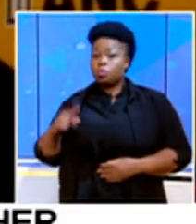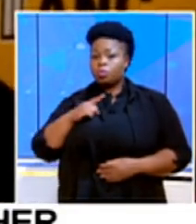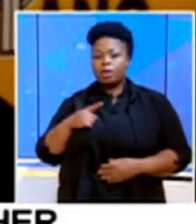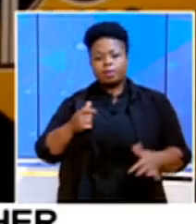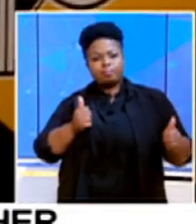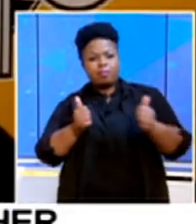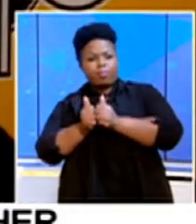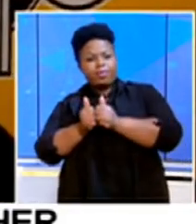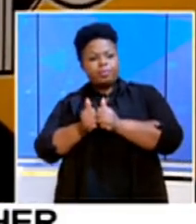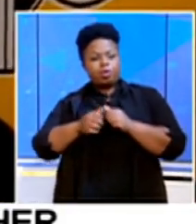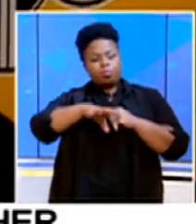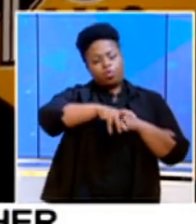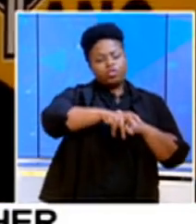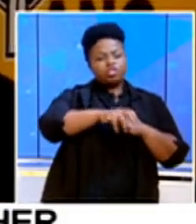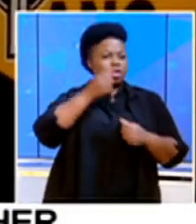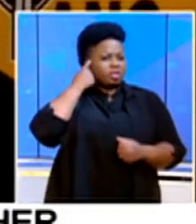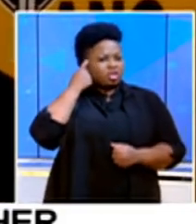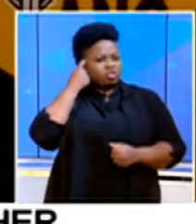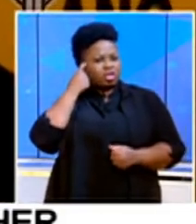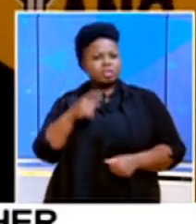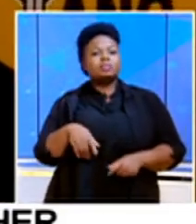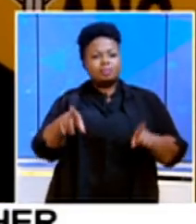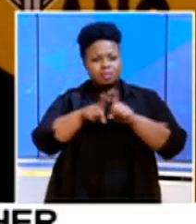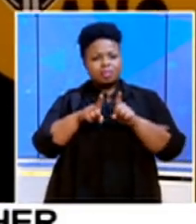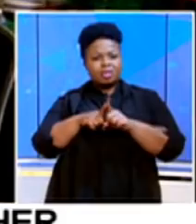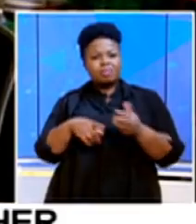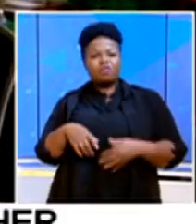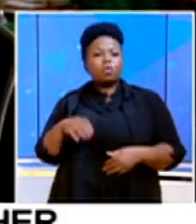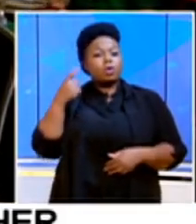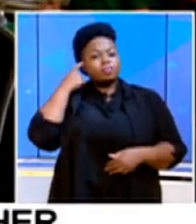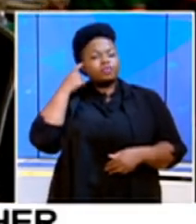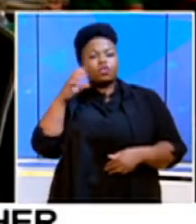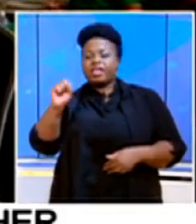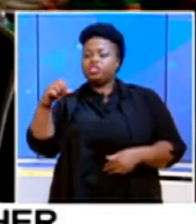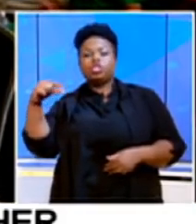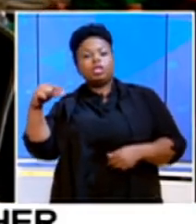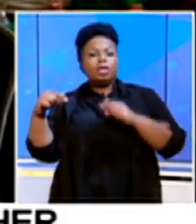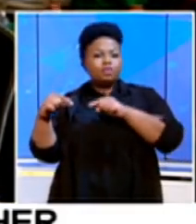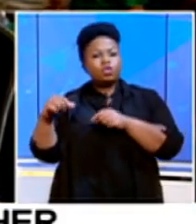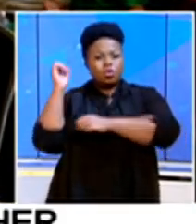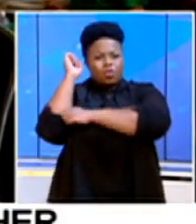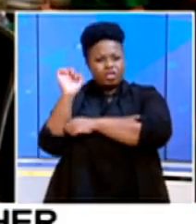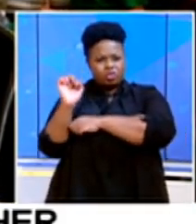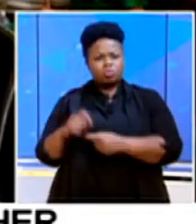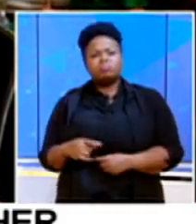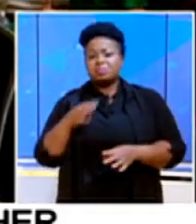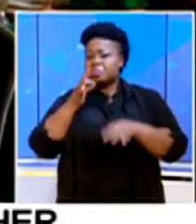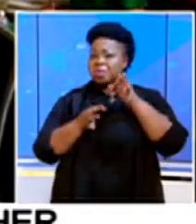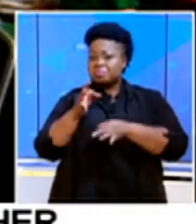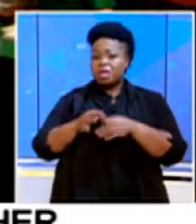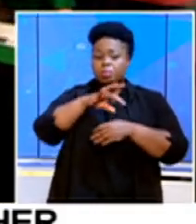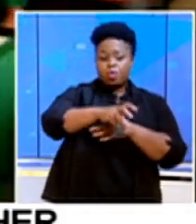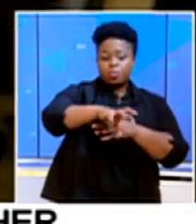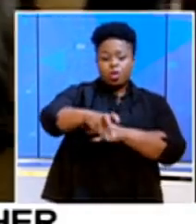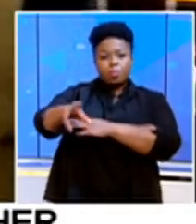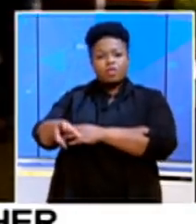working together with provincial secretaries, because then they will be able to then say, these are the affected cadres in our province,